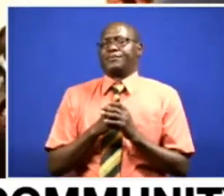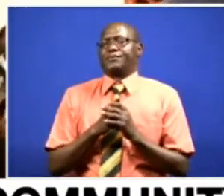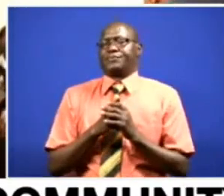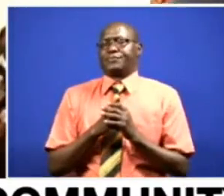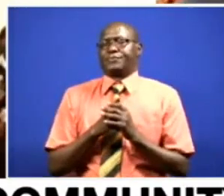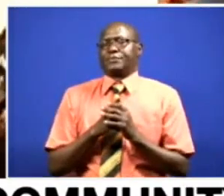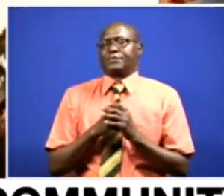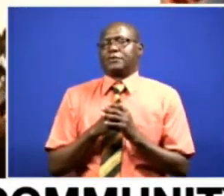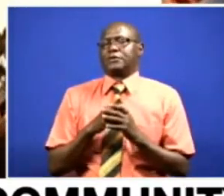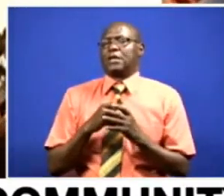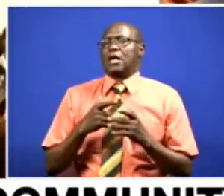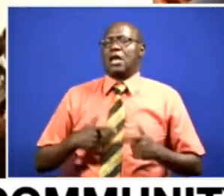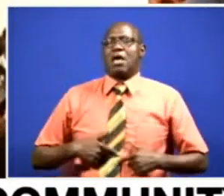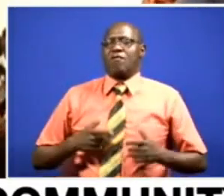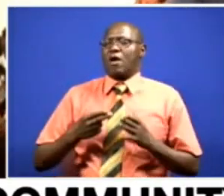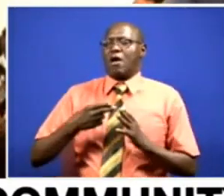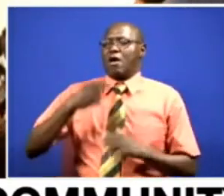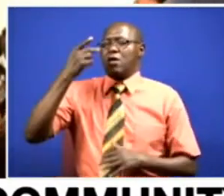imepanda sana.